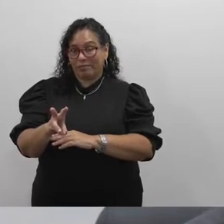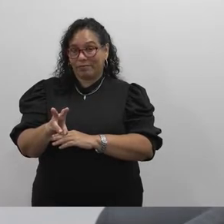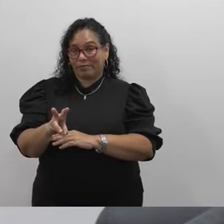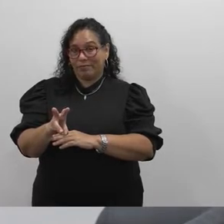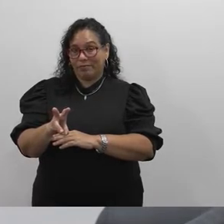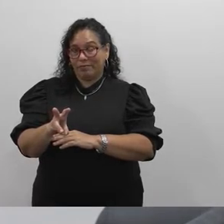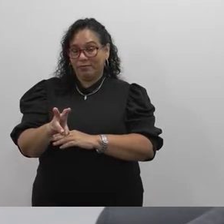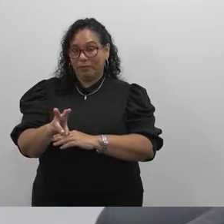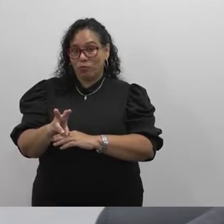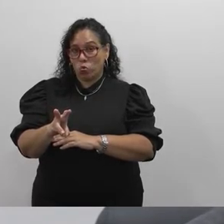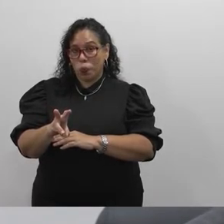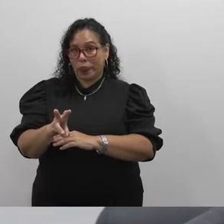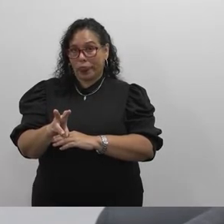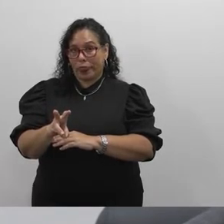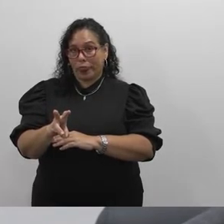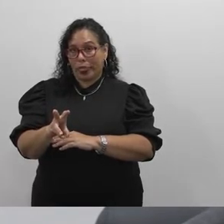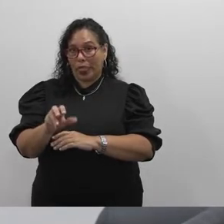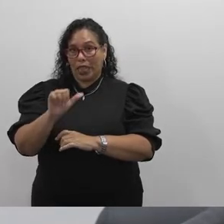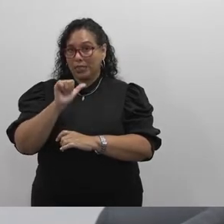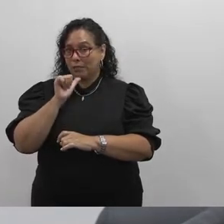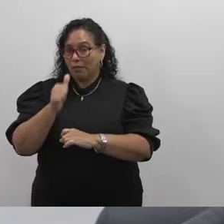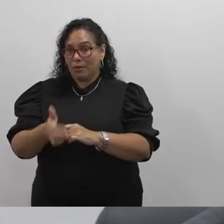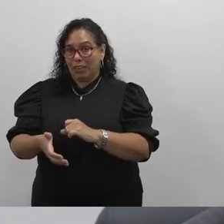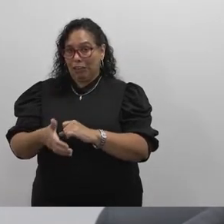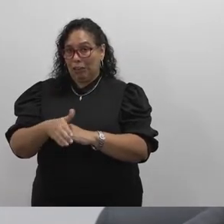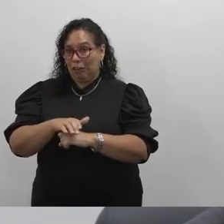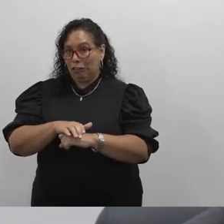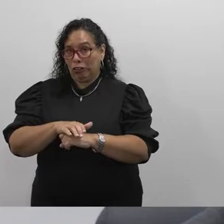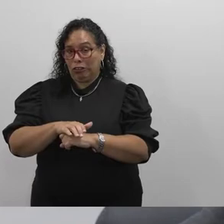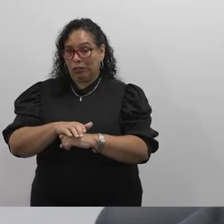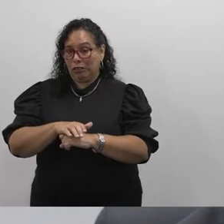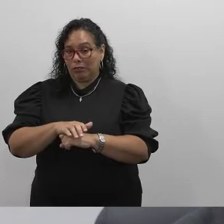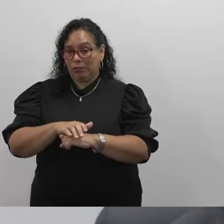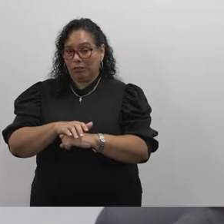that would not be covered by the